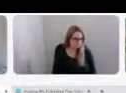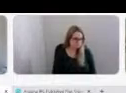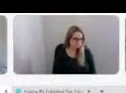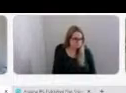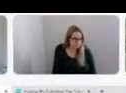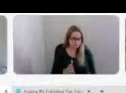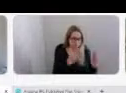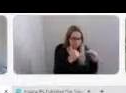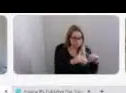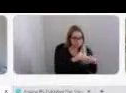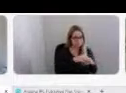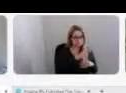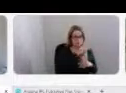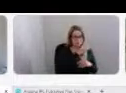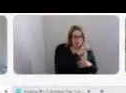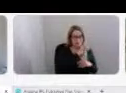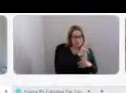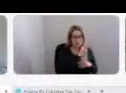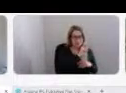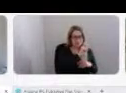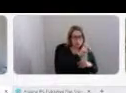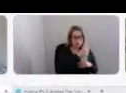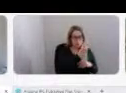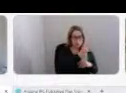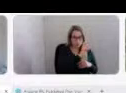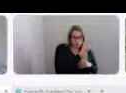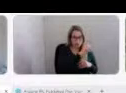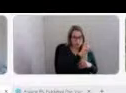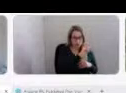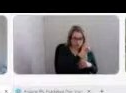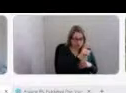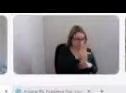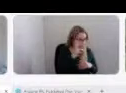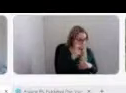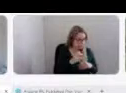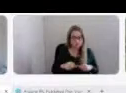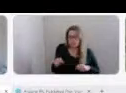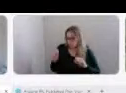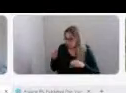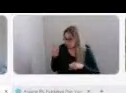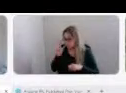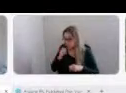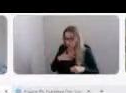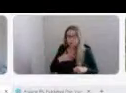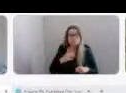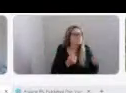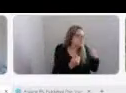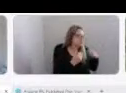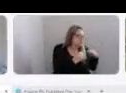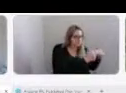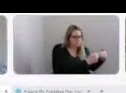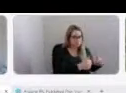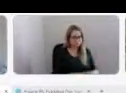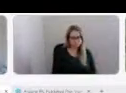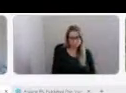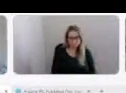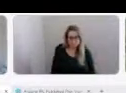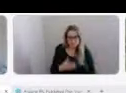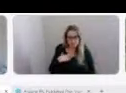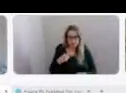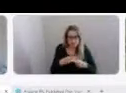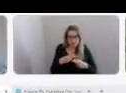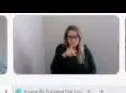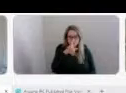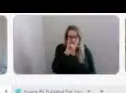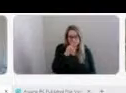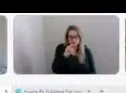the next speaker is linda guarino linda can you hear us yes can you hear me yes please proceed my name is linda